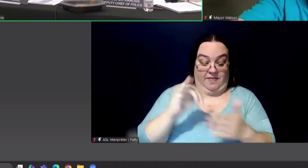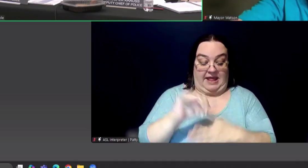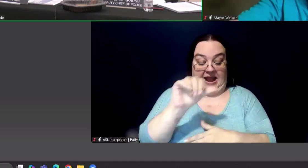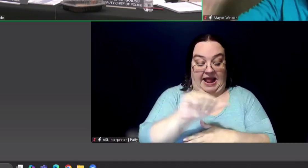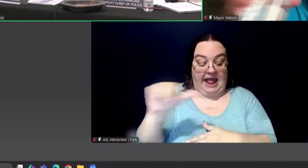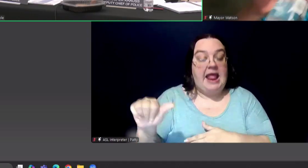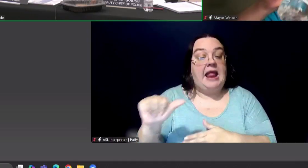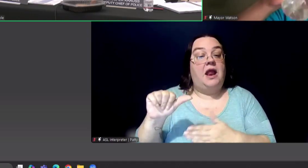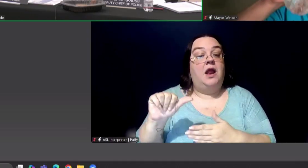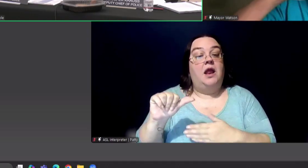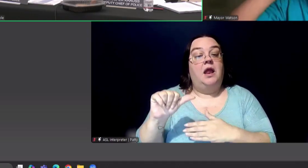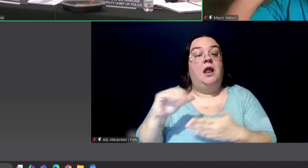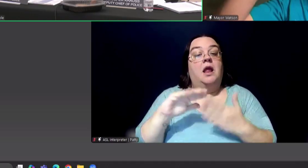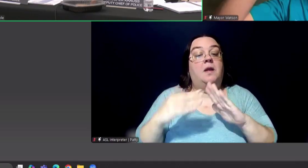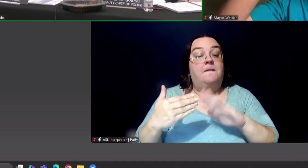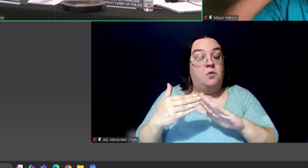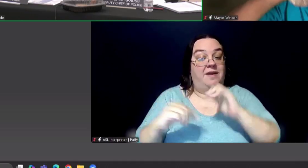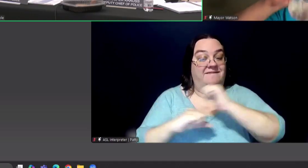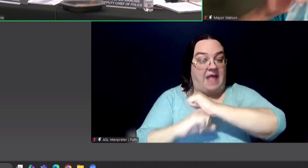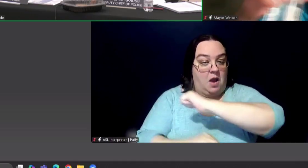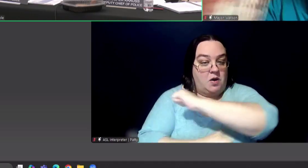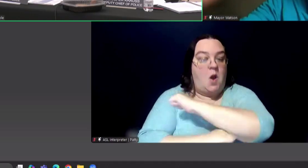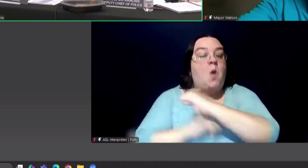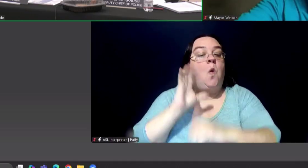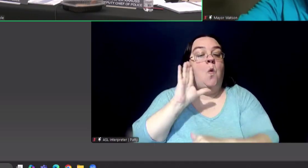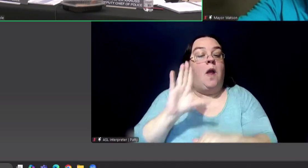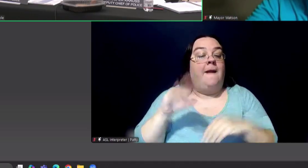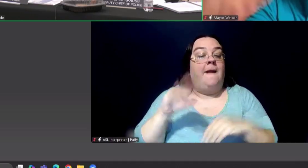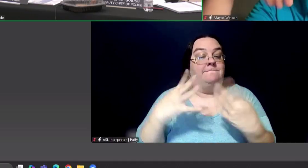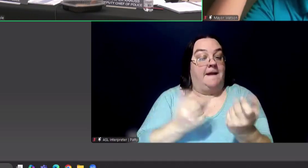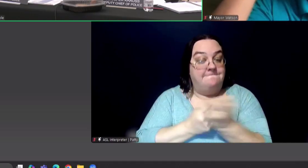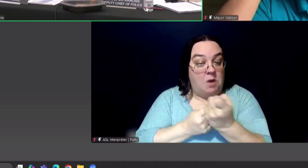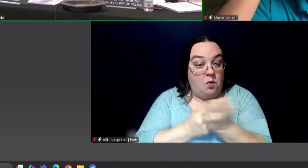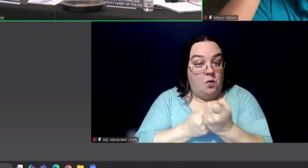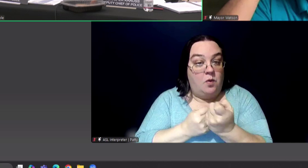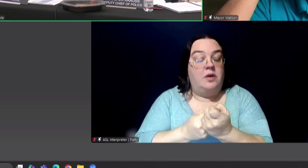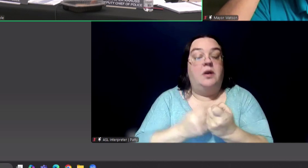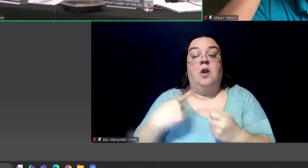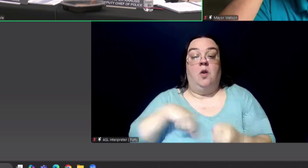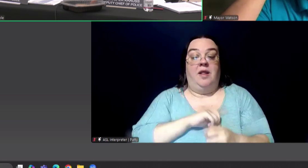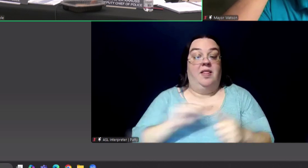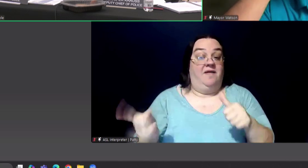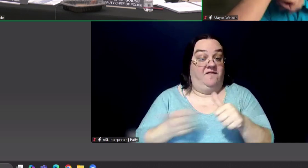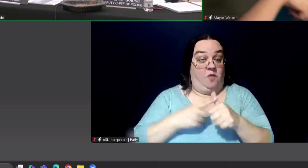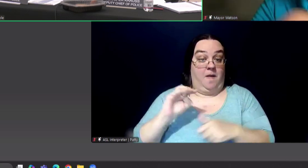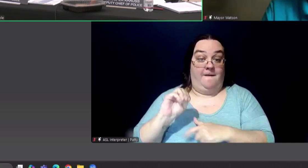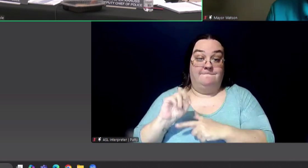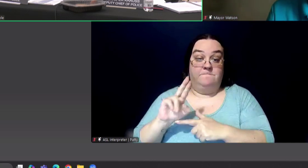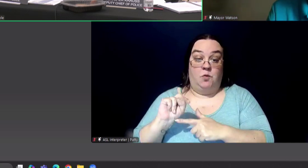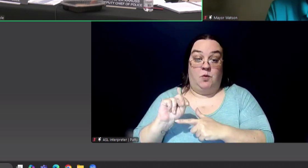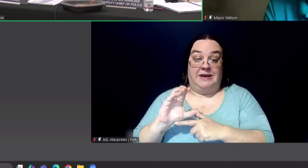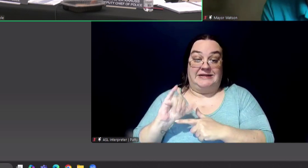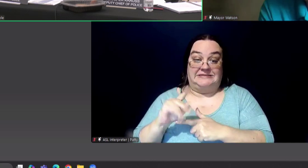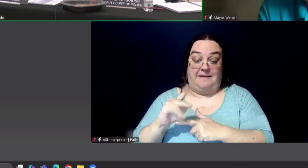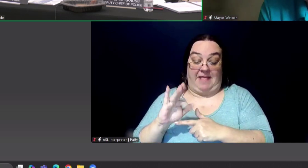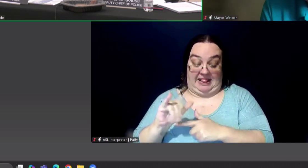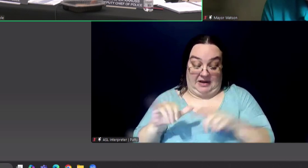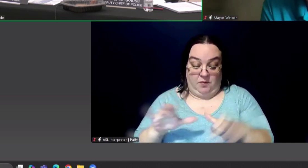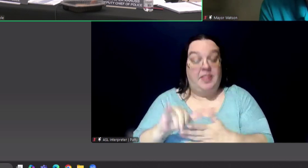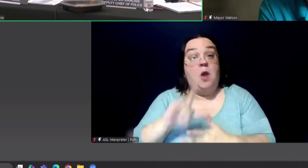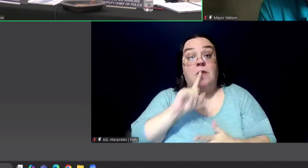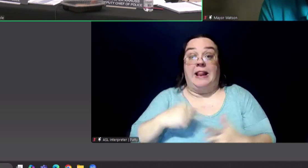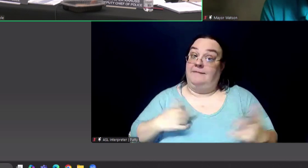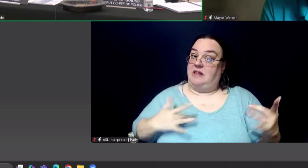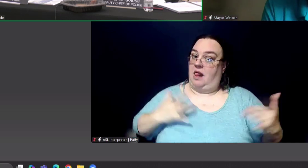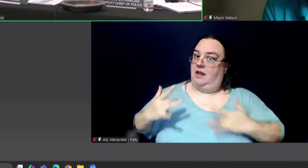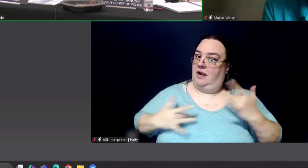Community Foundation will be supporting. We are the first municipality that's doing it, so I'm very excited about it. Something that's been in the